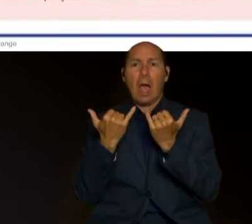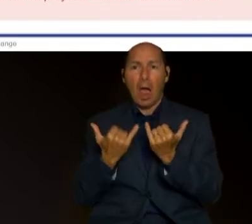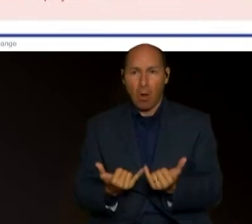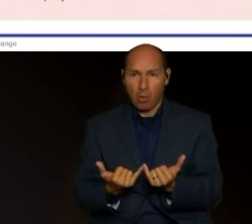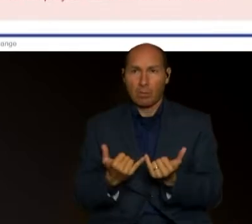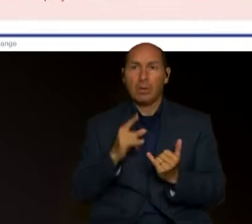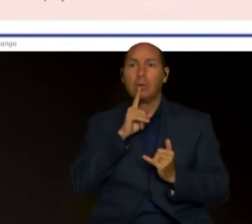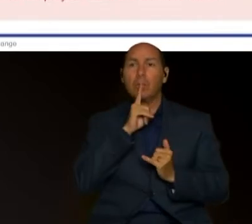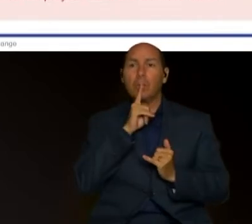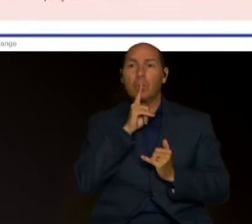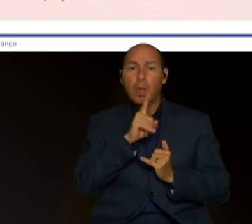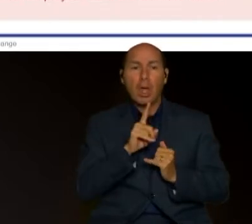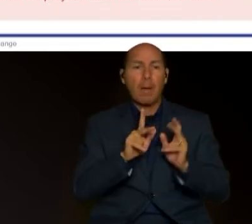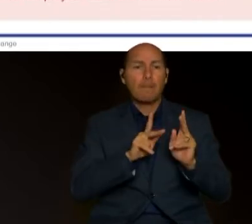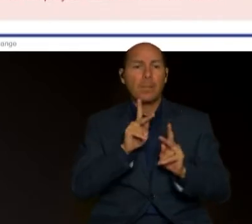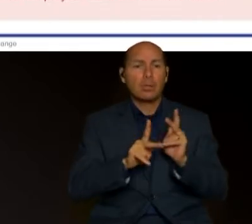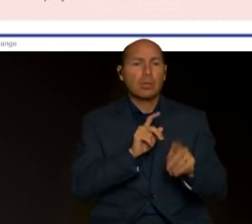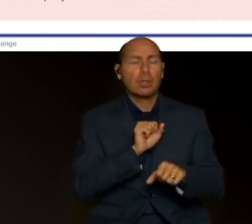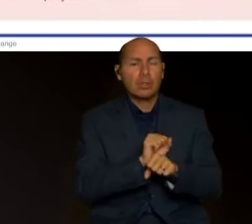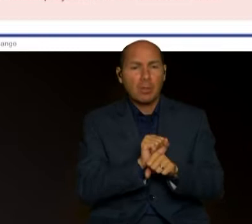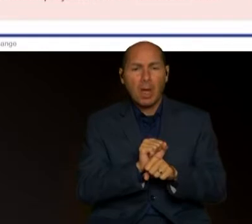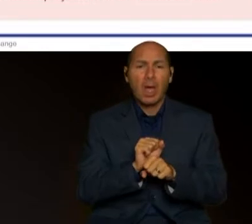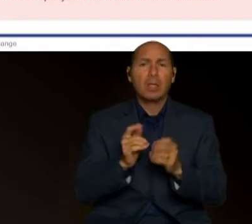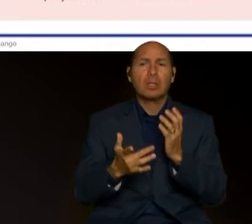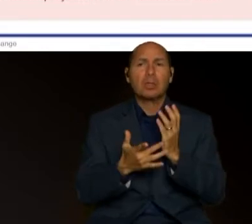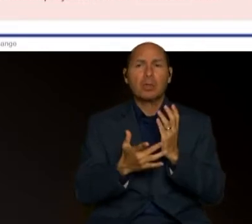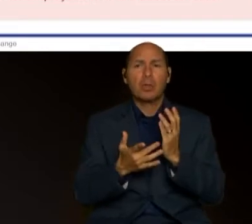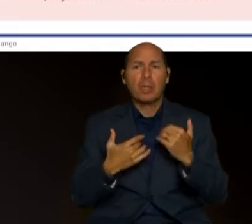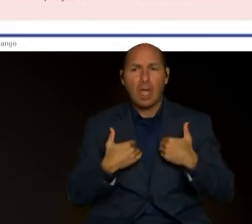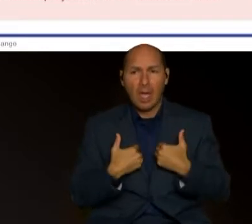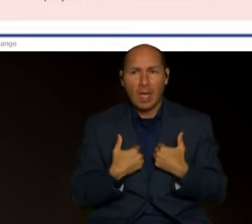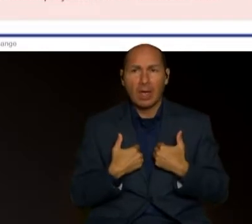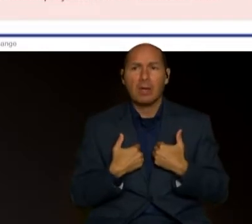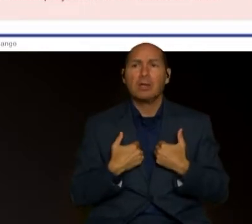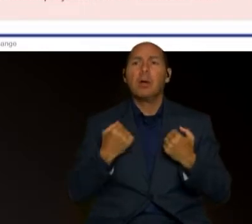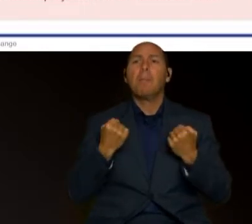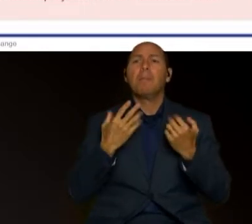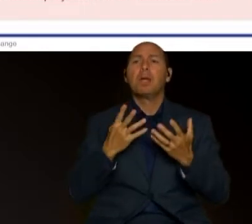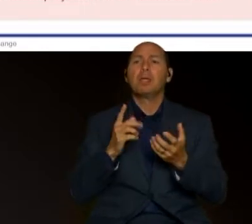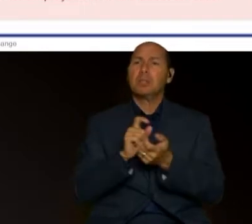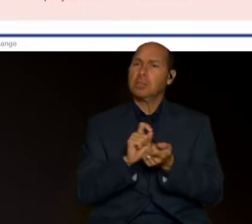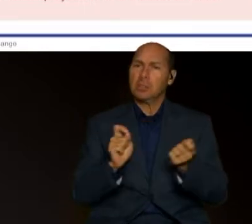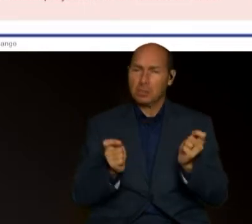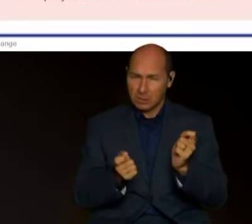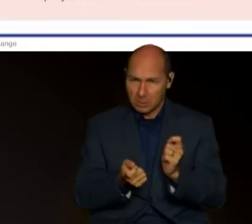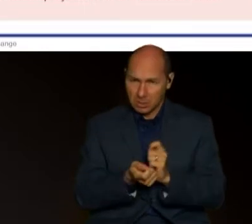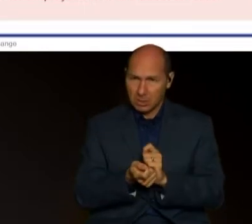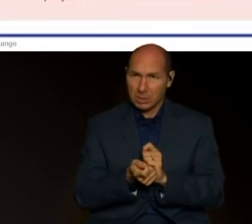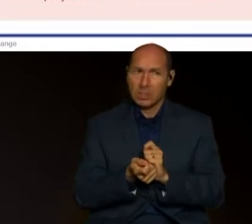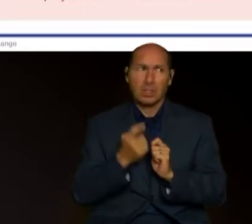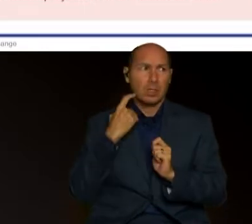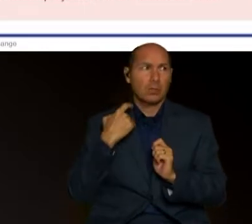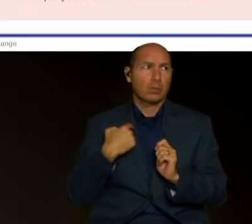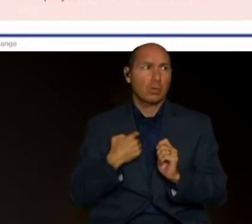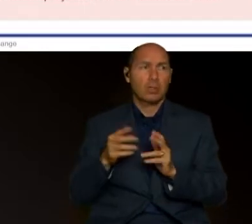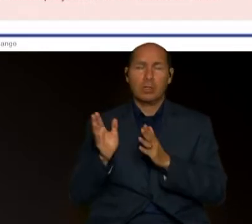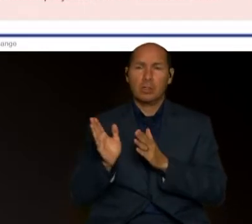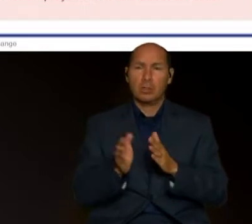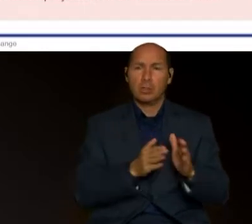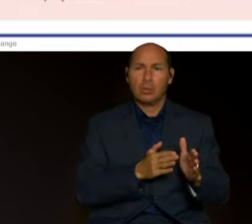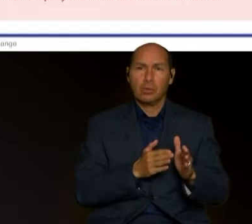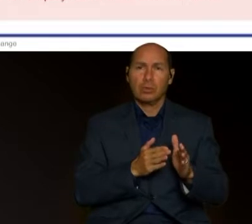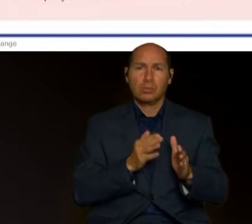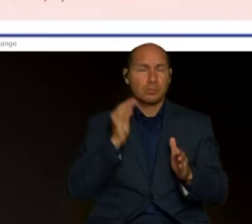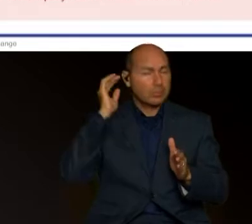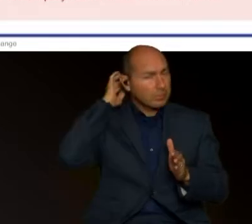current times and the number of employees the agency has and the technology that it has available. So a lot of the challenges we saw is that there were many